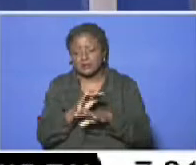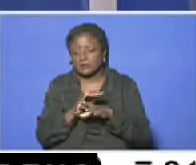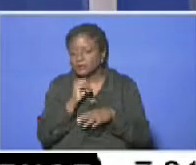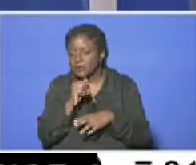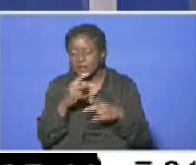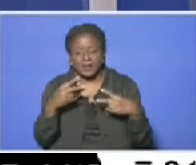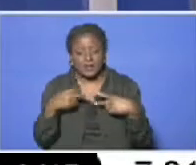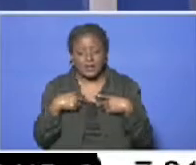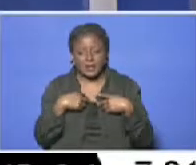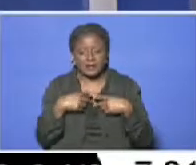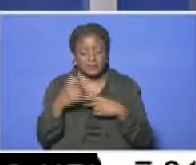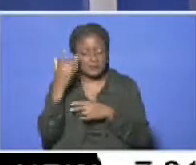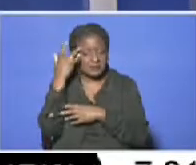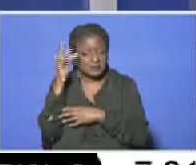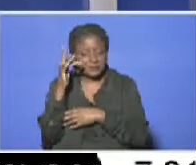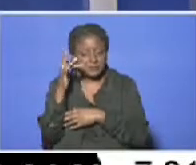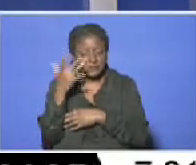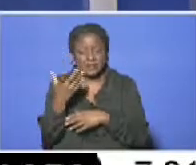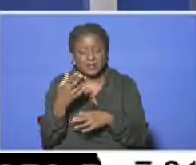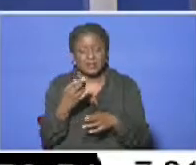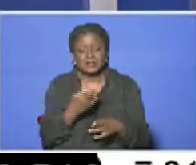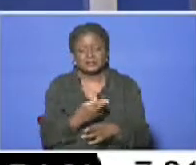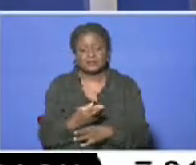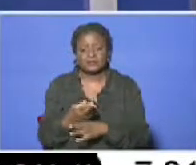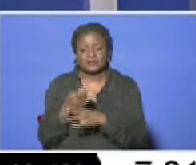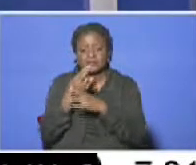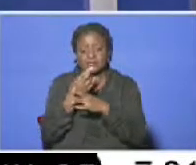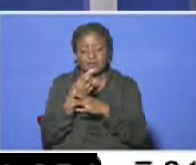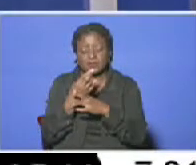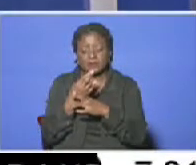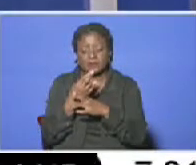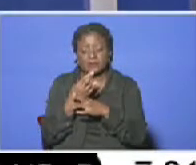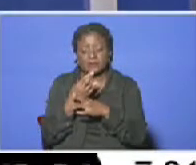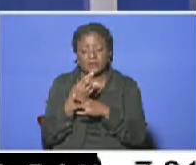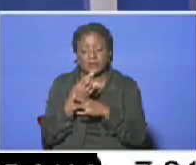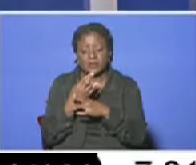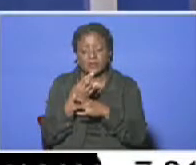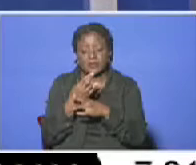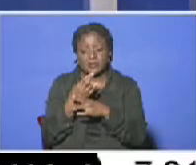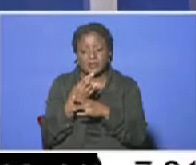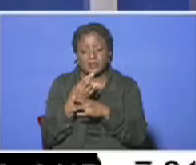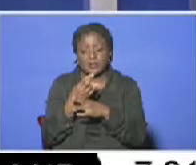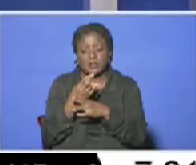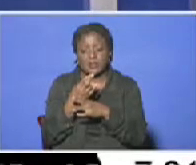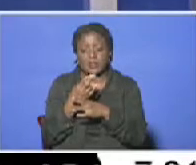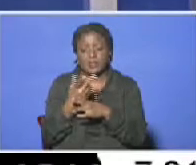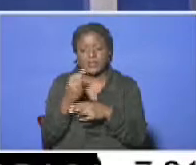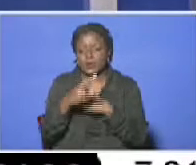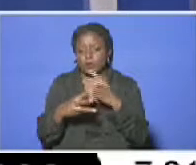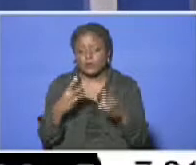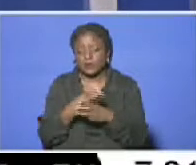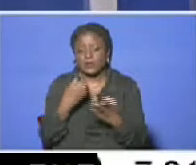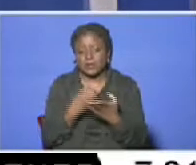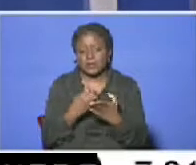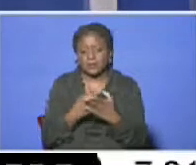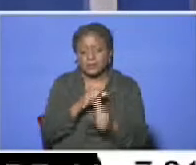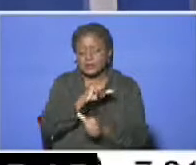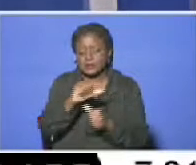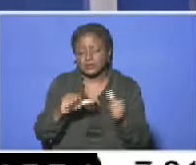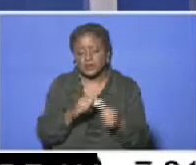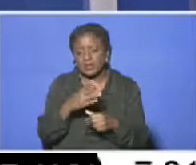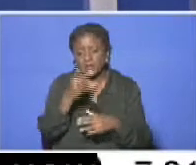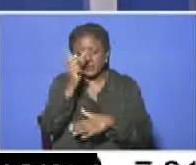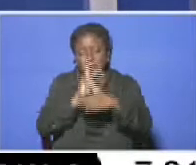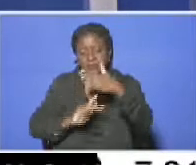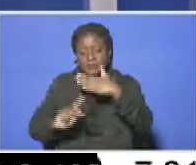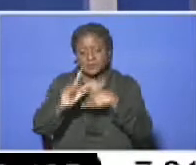ensure a robust and sustainable recovery of the global economy. In the United Nations World Economic Situation and Prospects